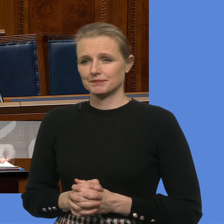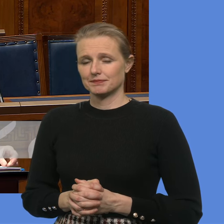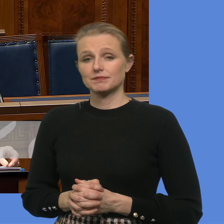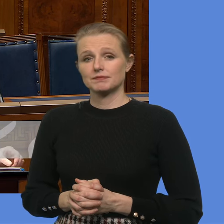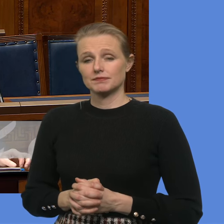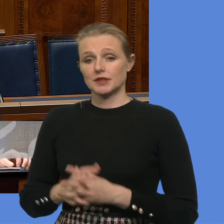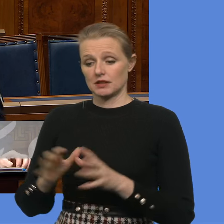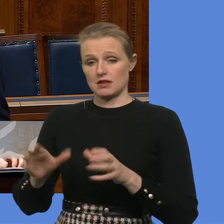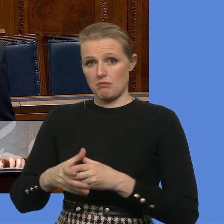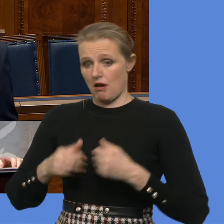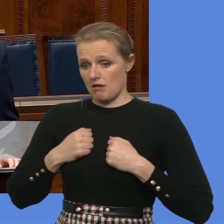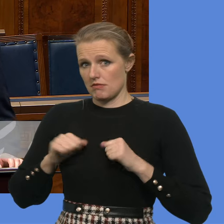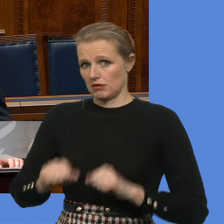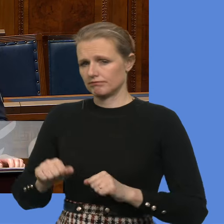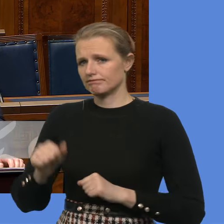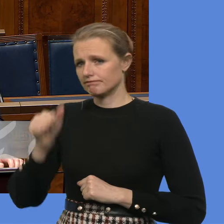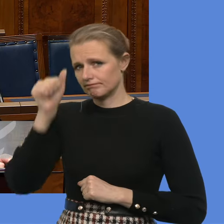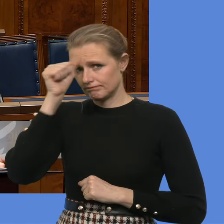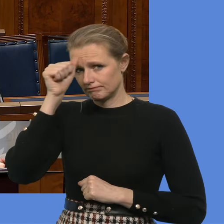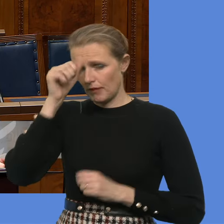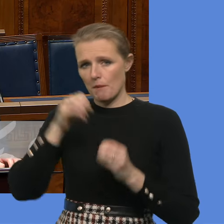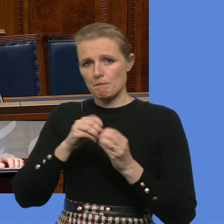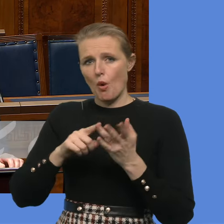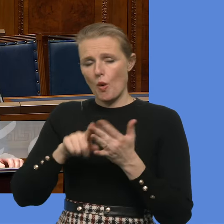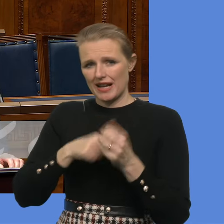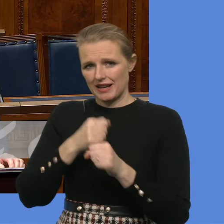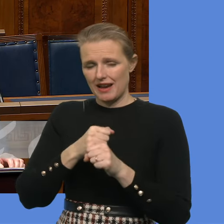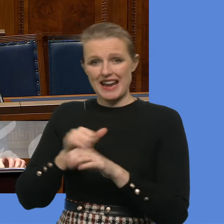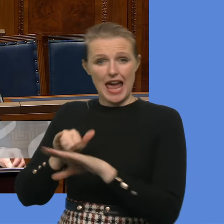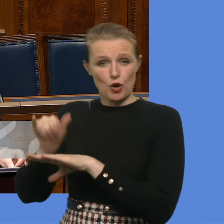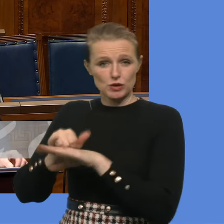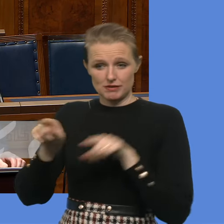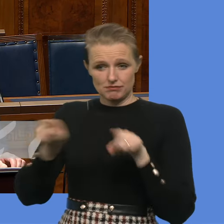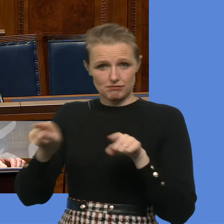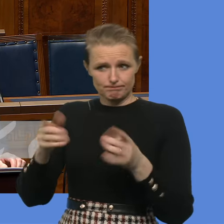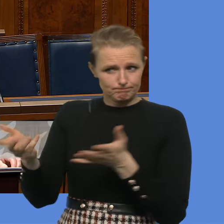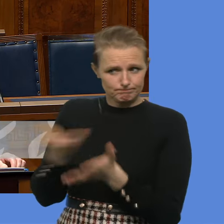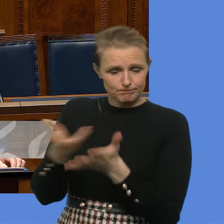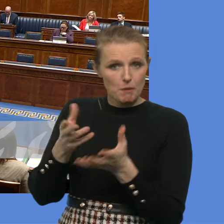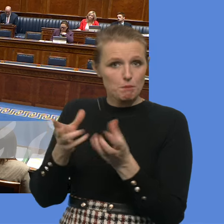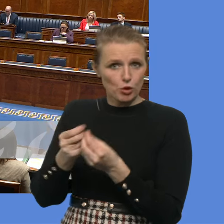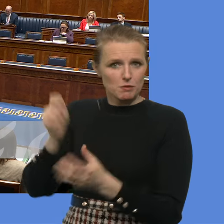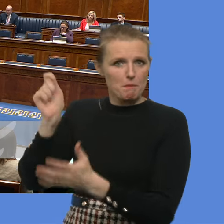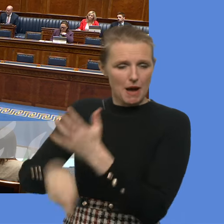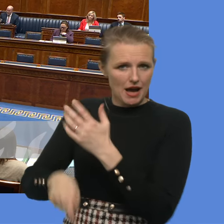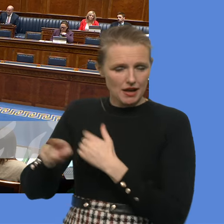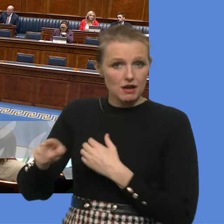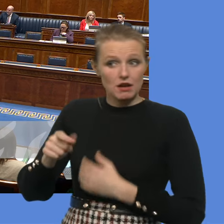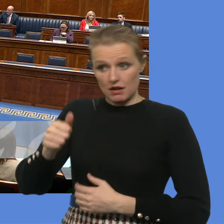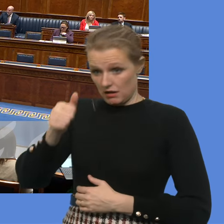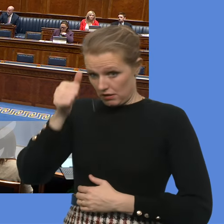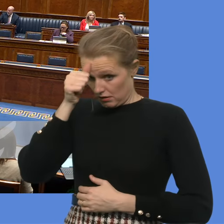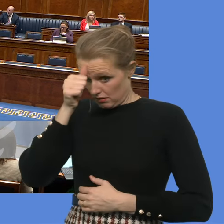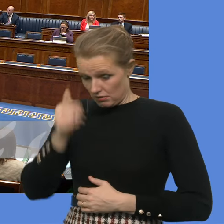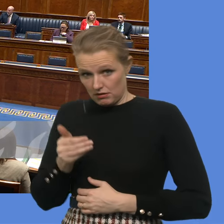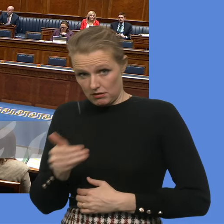The Department is aware of the ongoing discussions between Boeing and Spirit Aerosystems about a potential acquisition. The Department is not aware of any immediate impact on